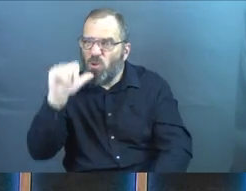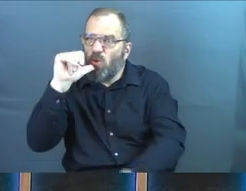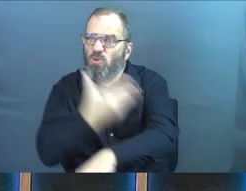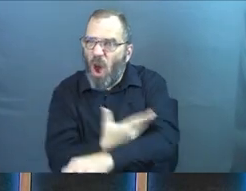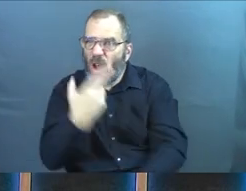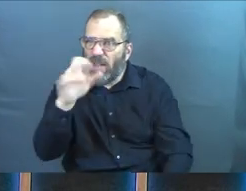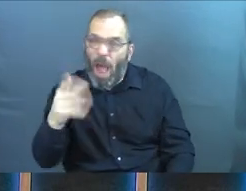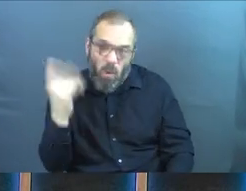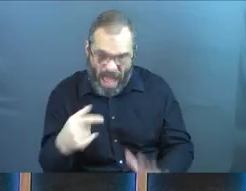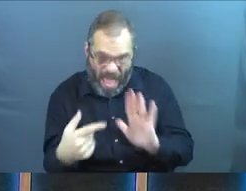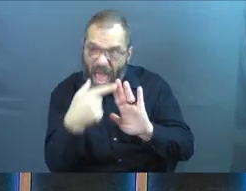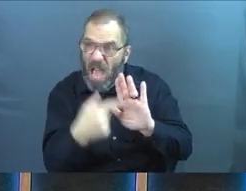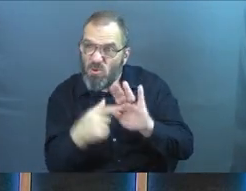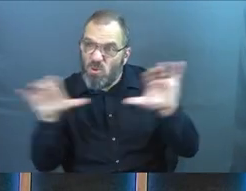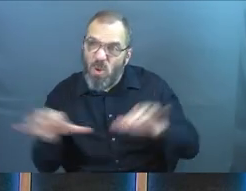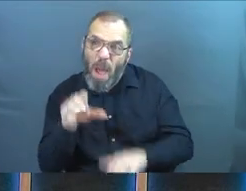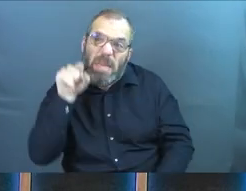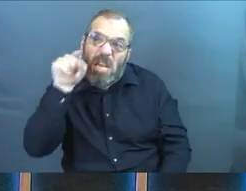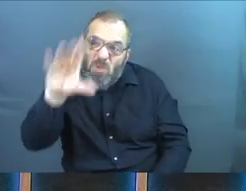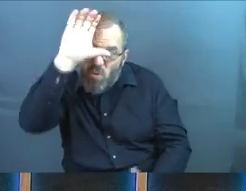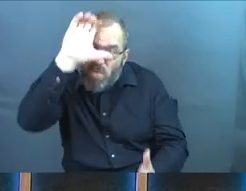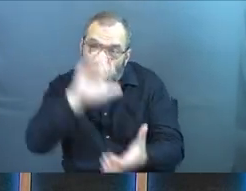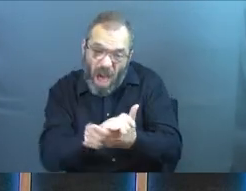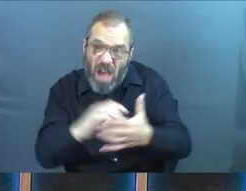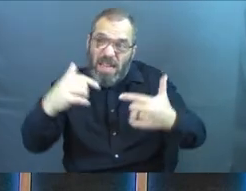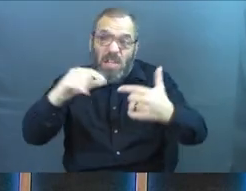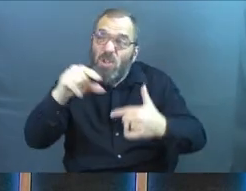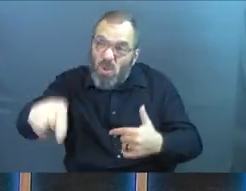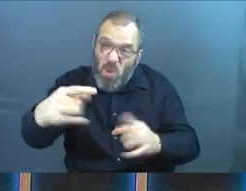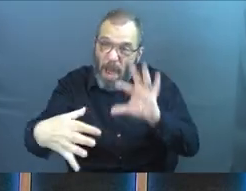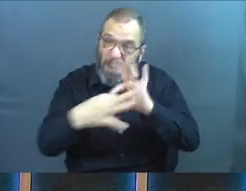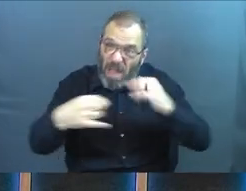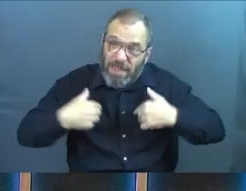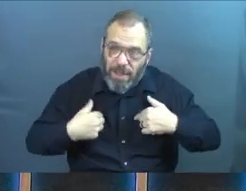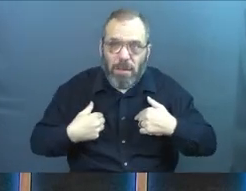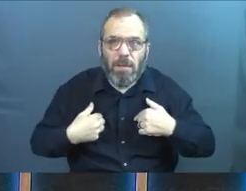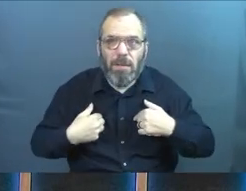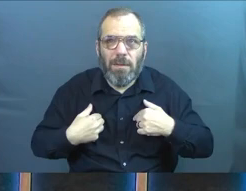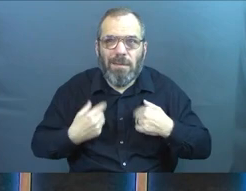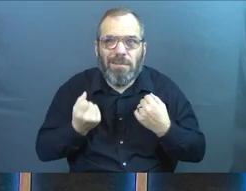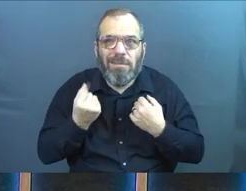hell. The reason you're doing these things is because you belong to me. Do you hear the dominion?